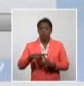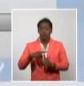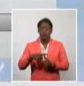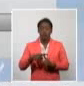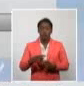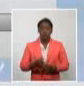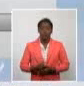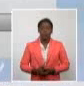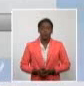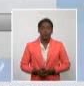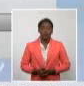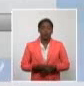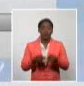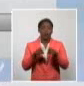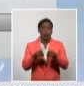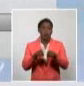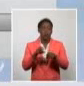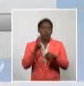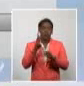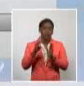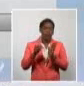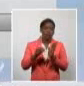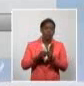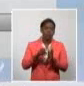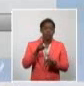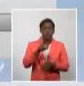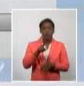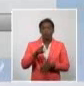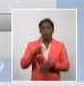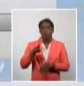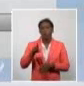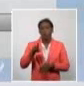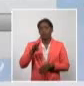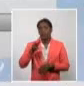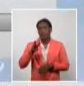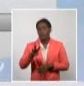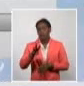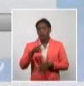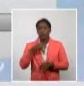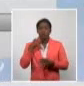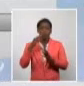113,827 deaths, which, as we said earlier, gives a lethality of